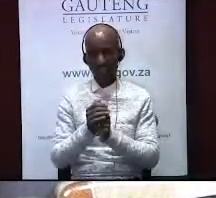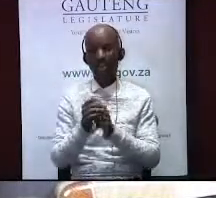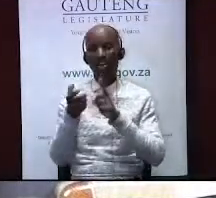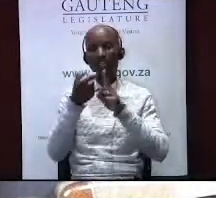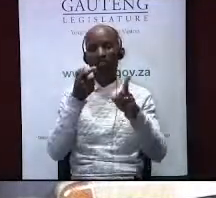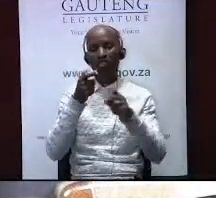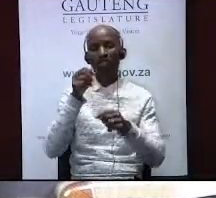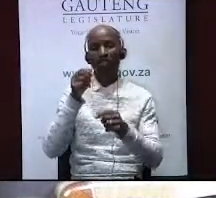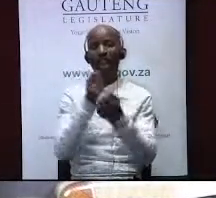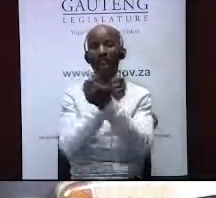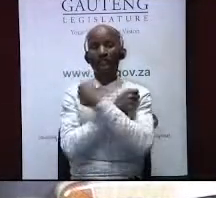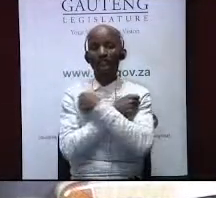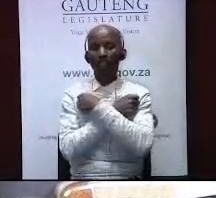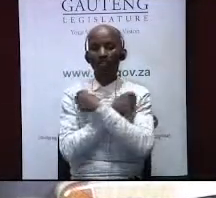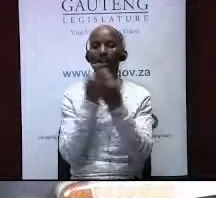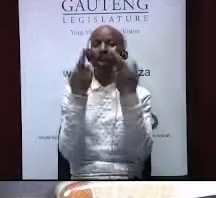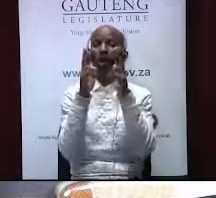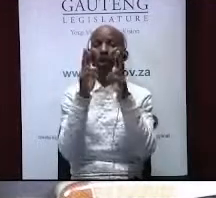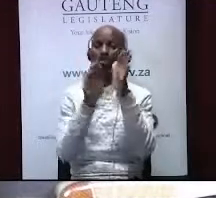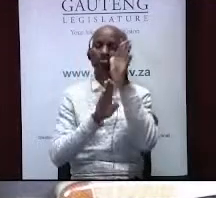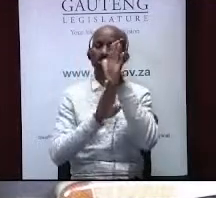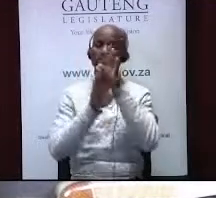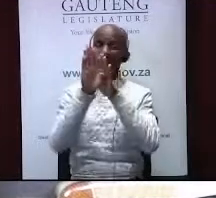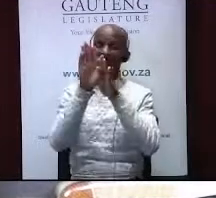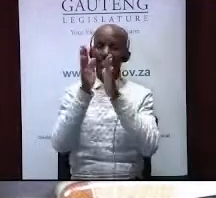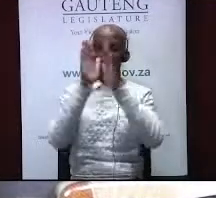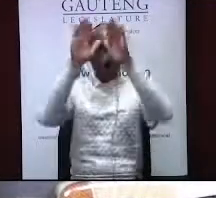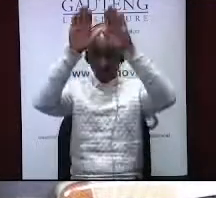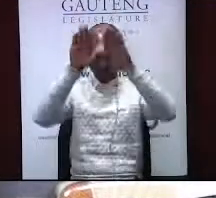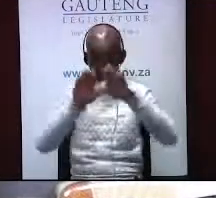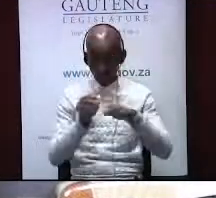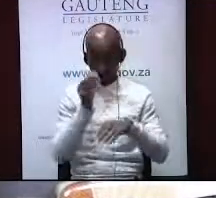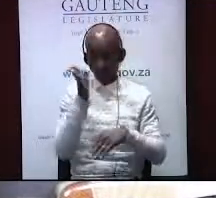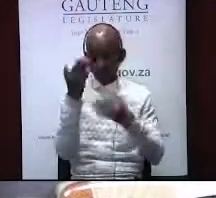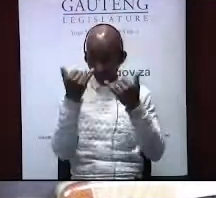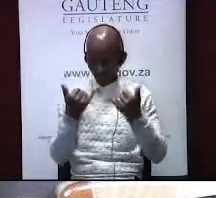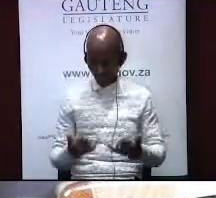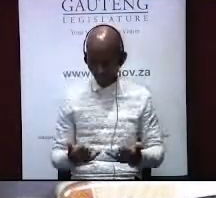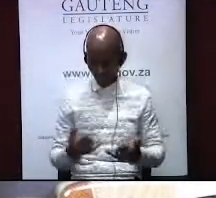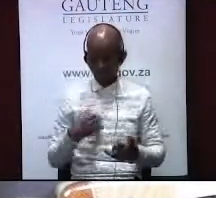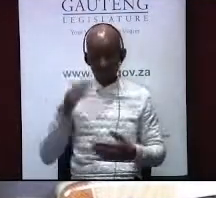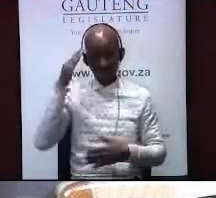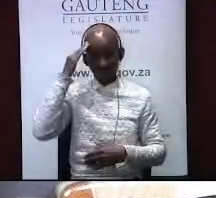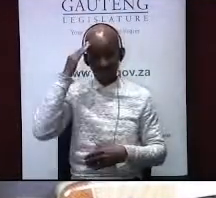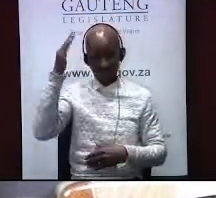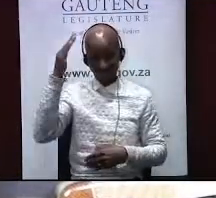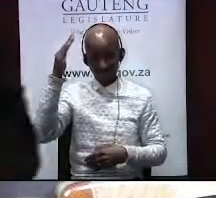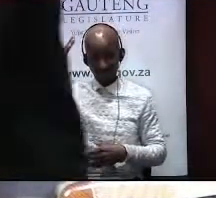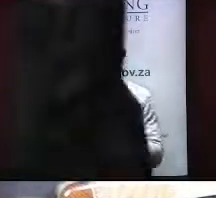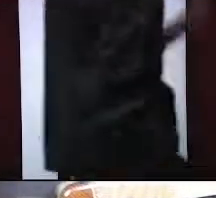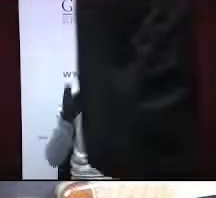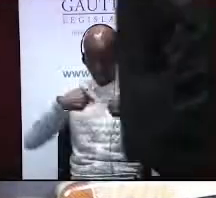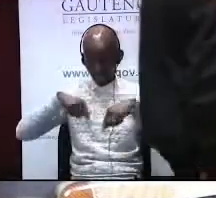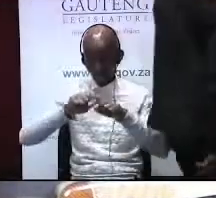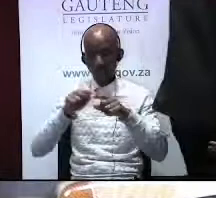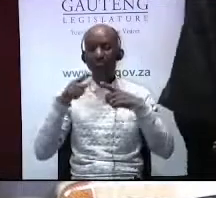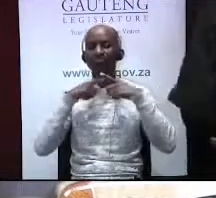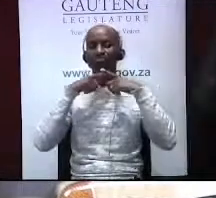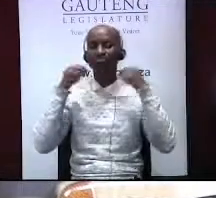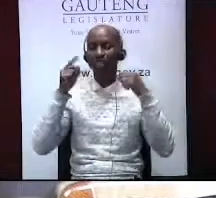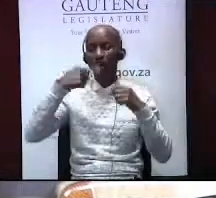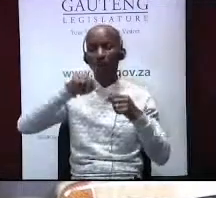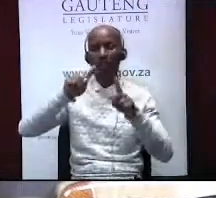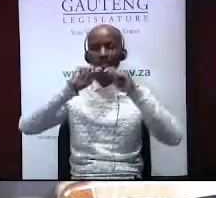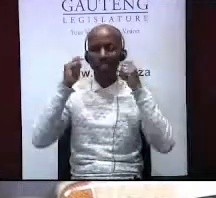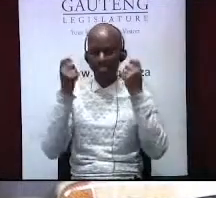from Love and Hope Rising, and it's a blessing to be here, and I salute our apostle and the whole